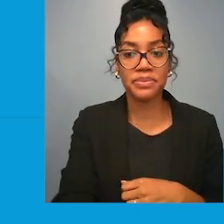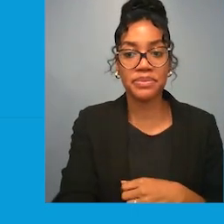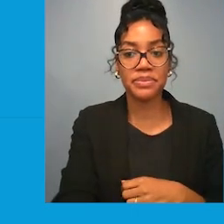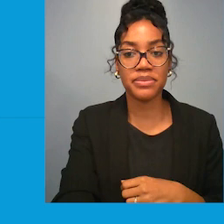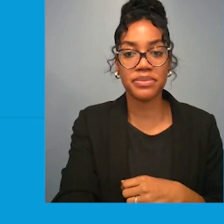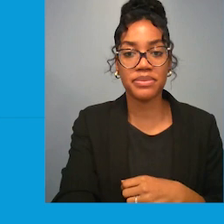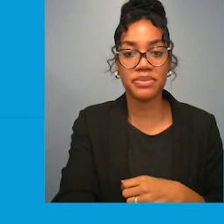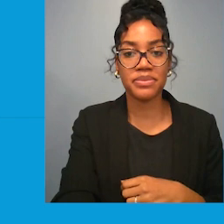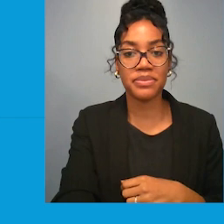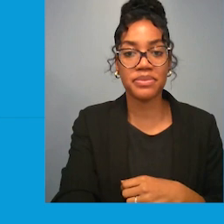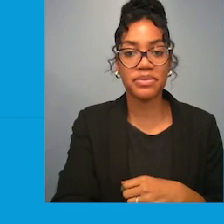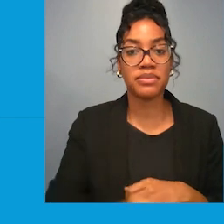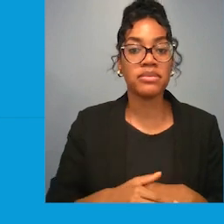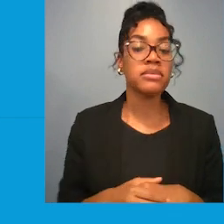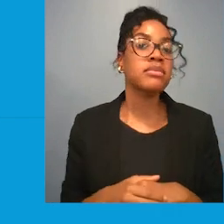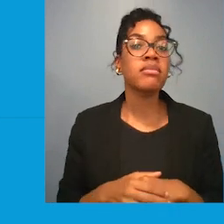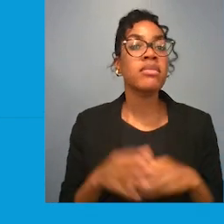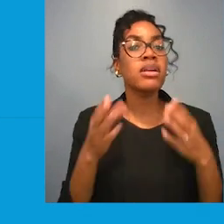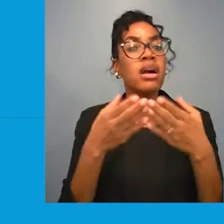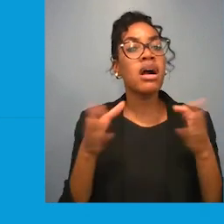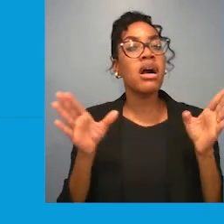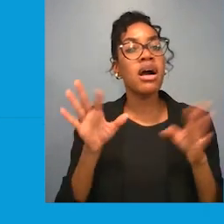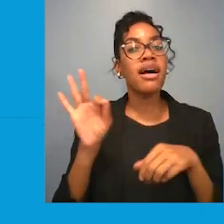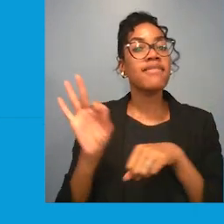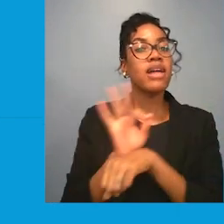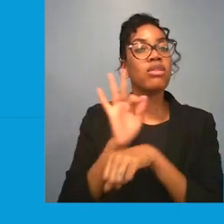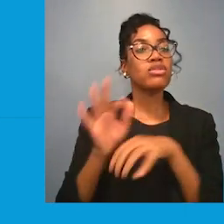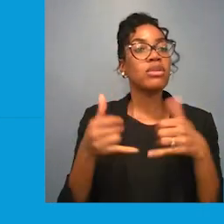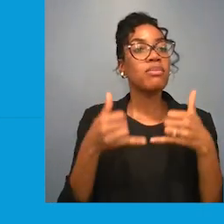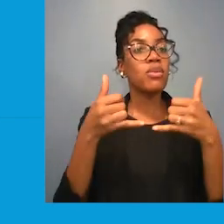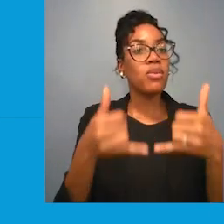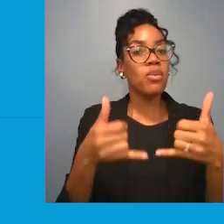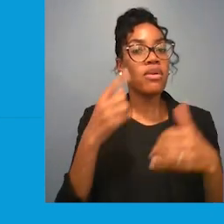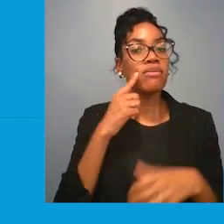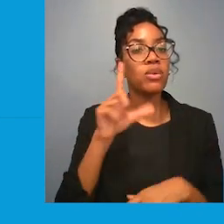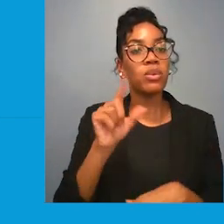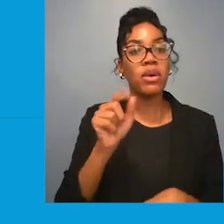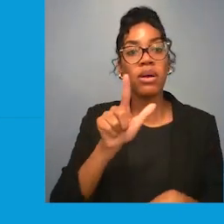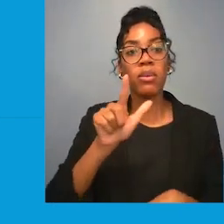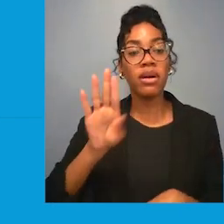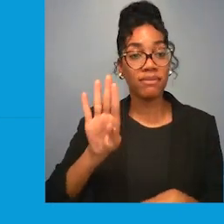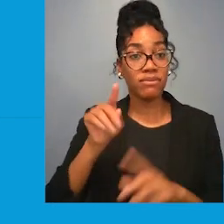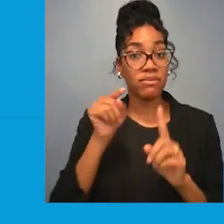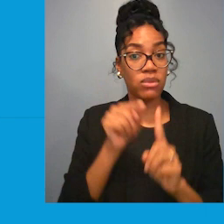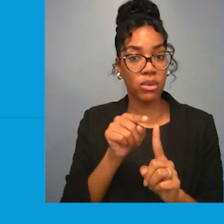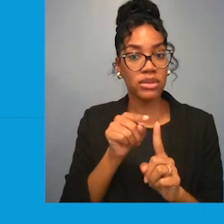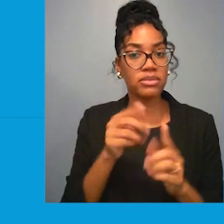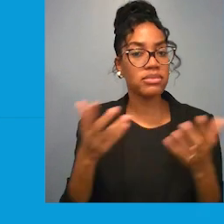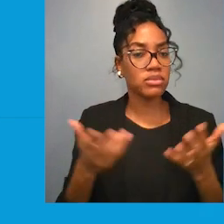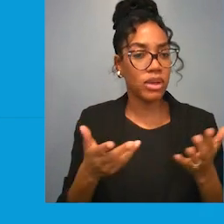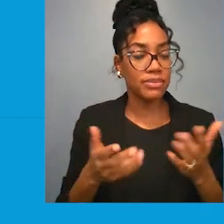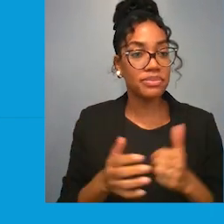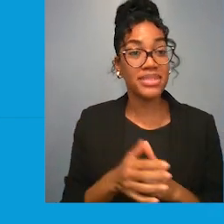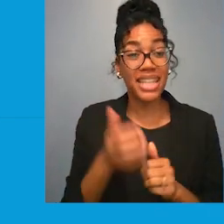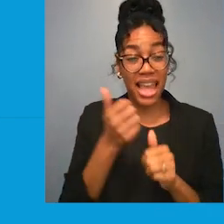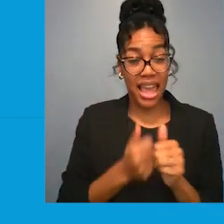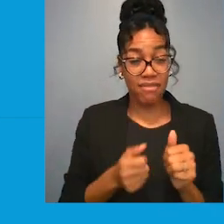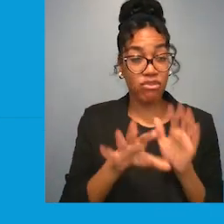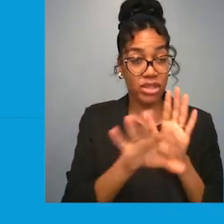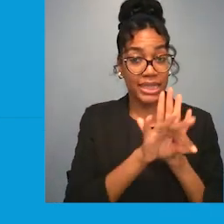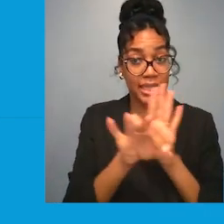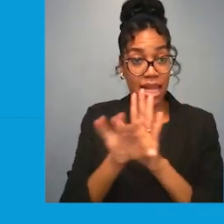As a reference point, the overall fellowship award for 2024 is every fellow has a stipend